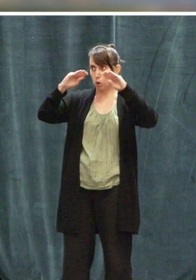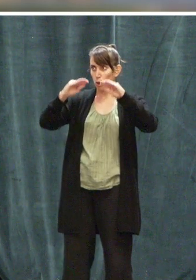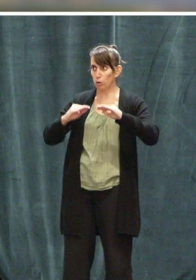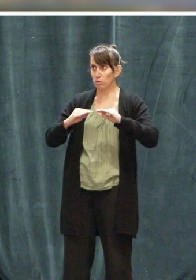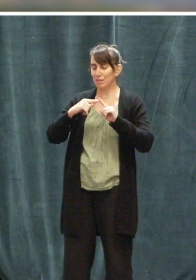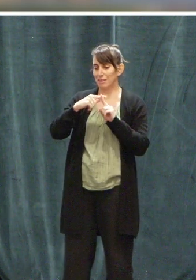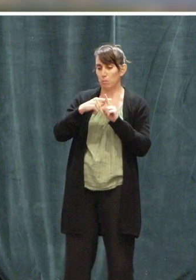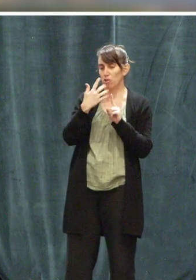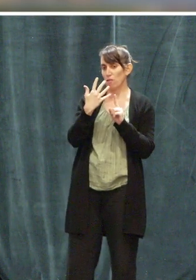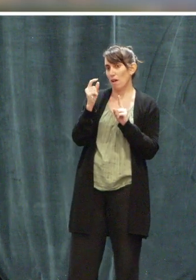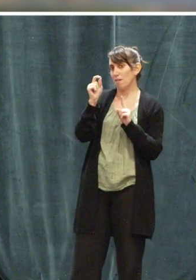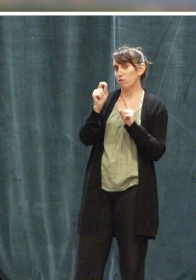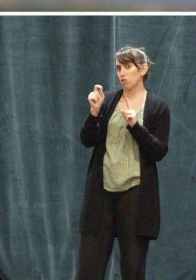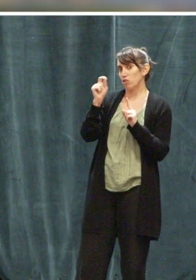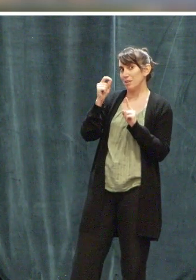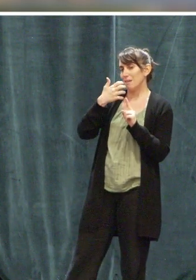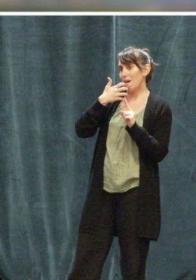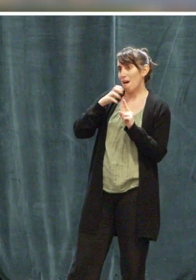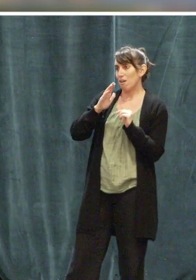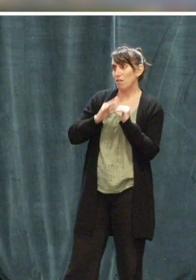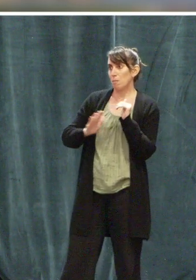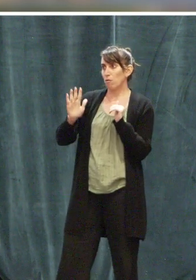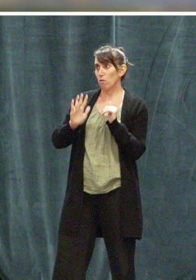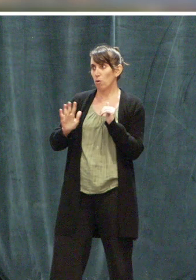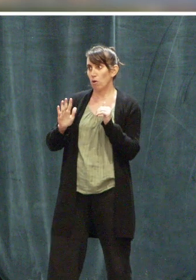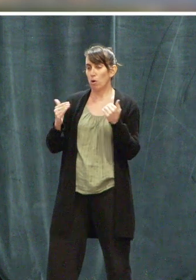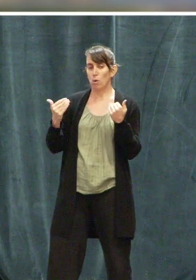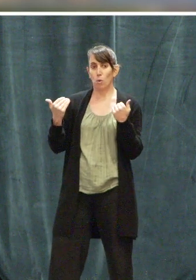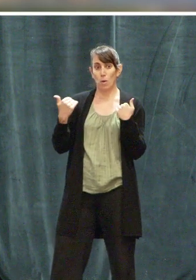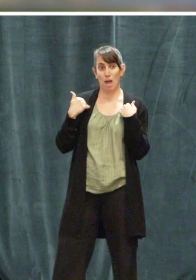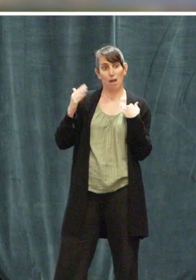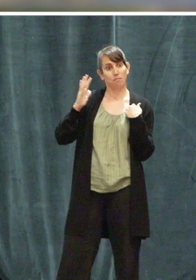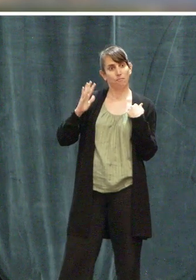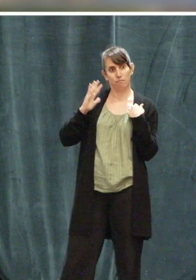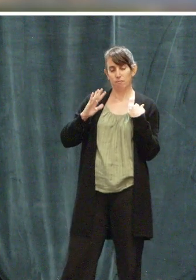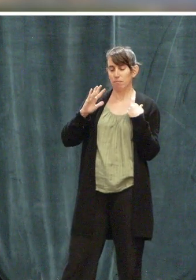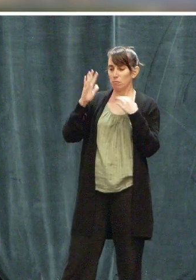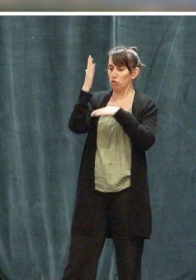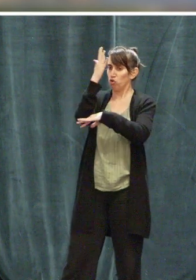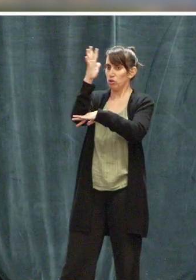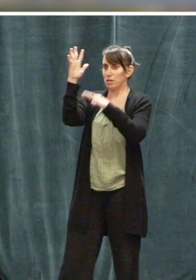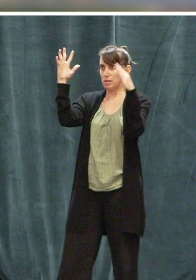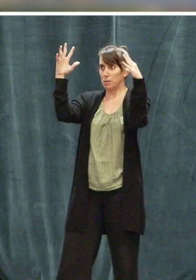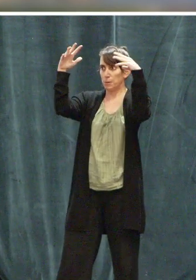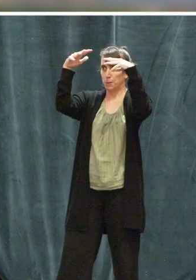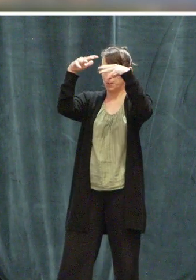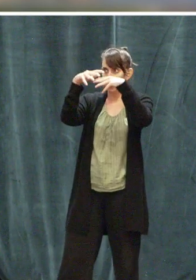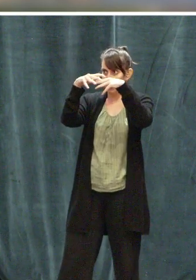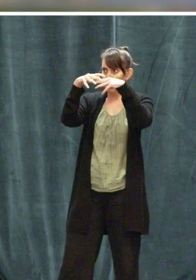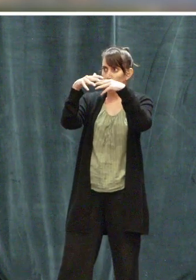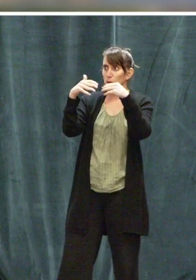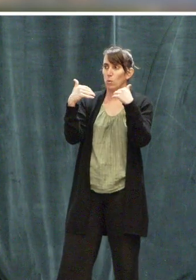degrees hotter than they used to be because we used to have significant mature tree canopy. We have loitering, we